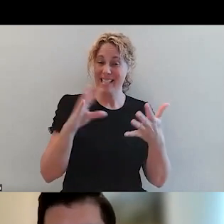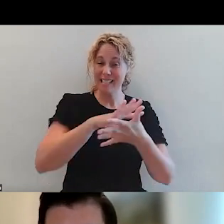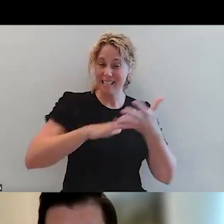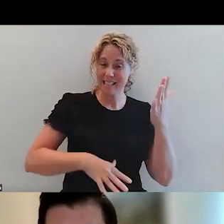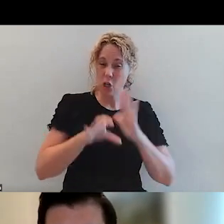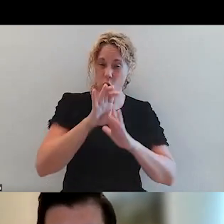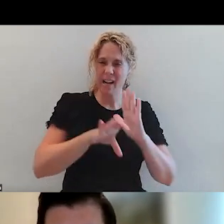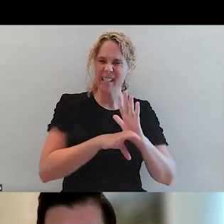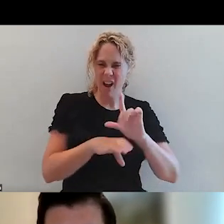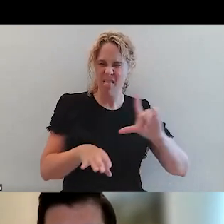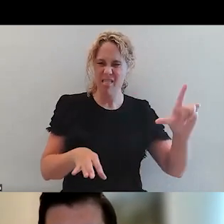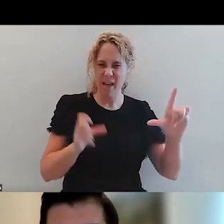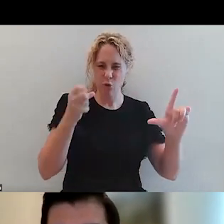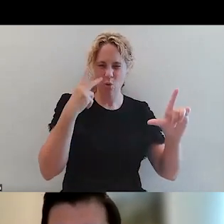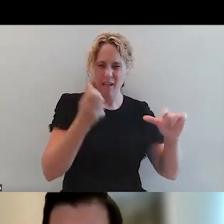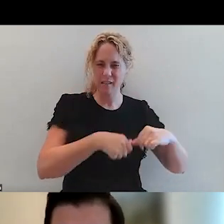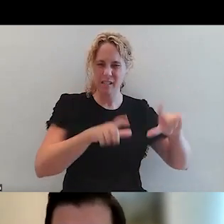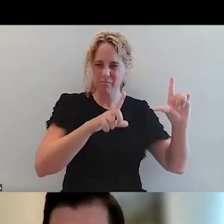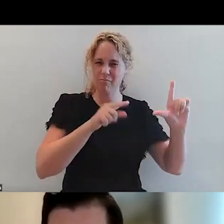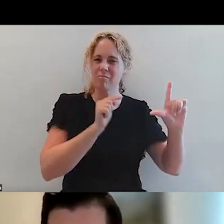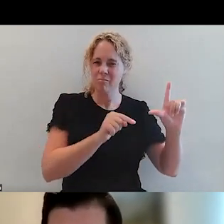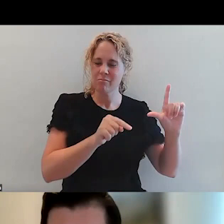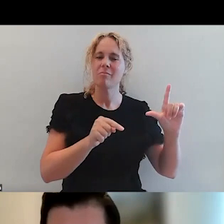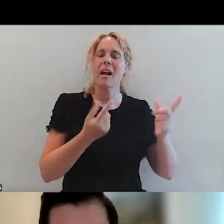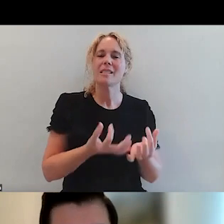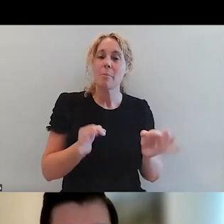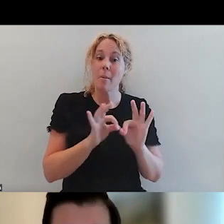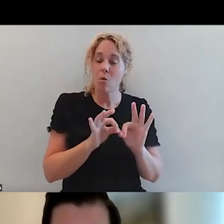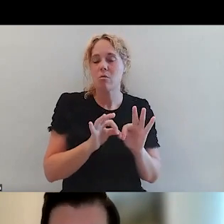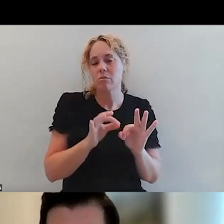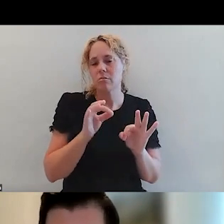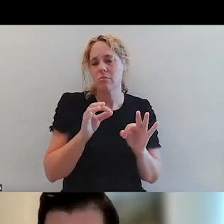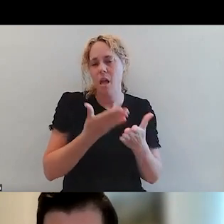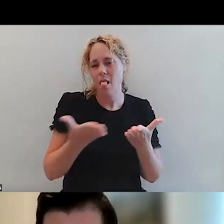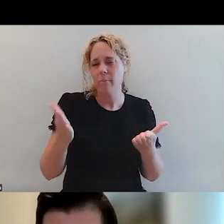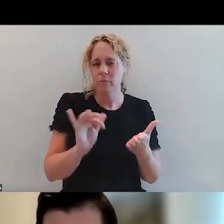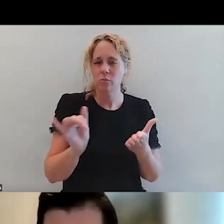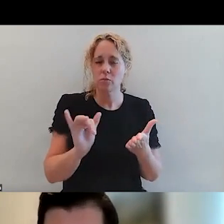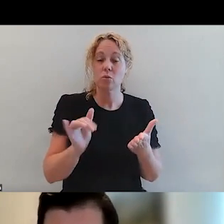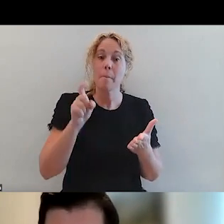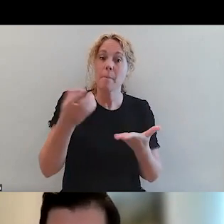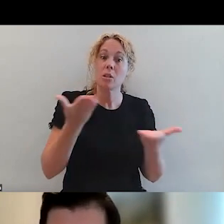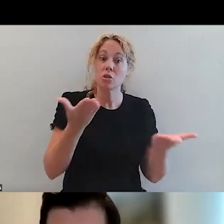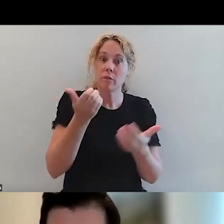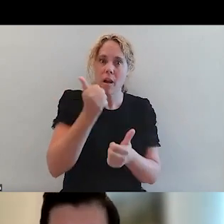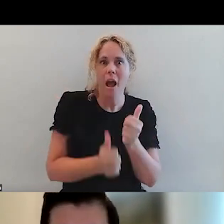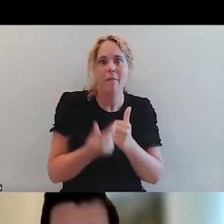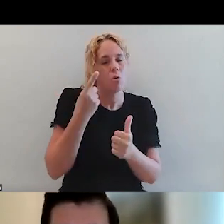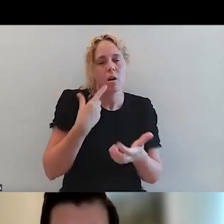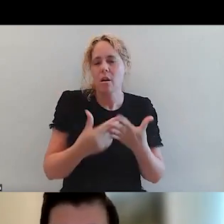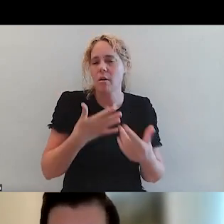are here to the left of the screen, and then some key elements to it. So it has to serve everyone regardless of ability to